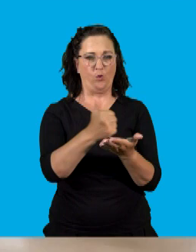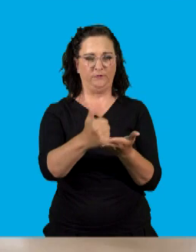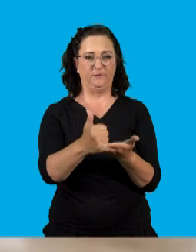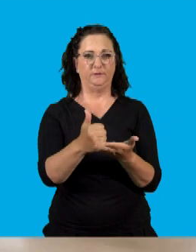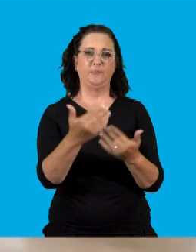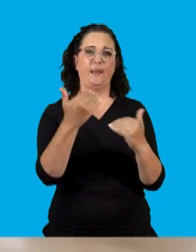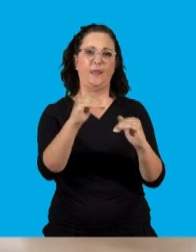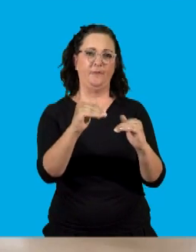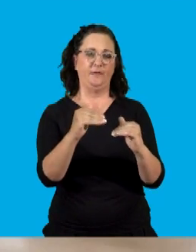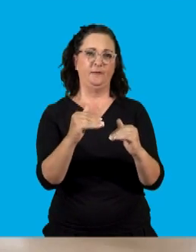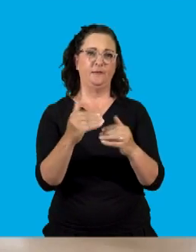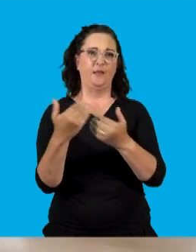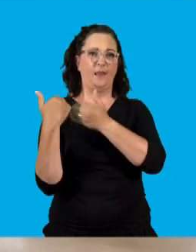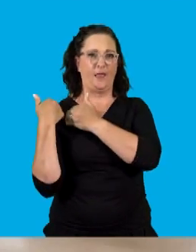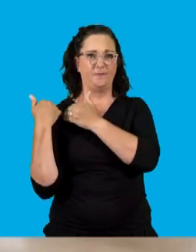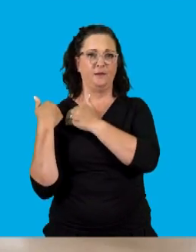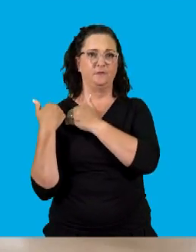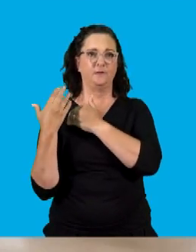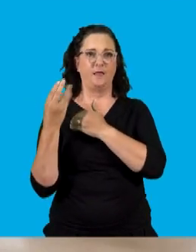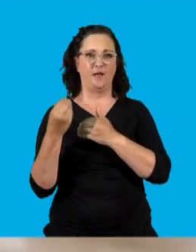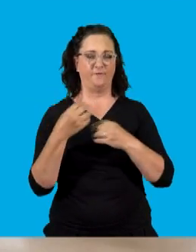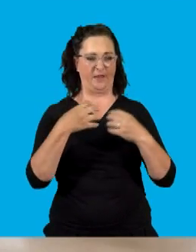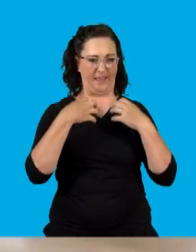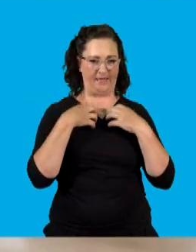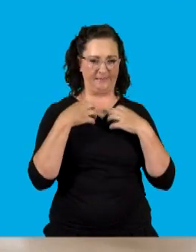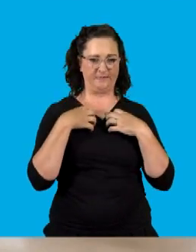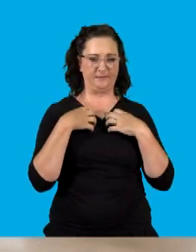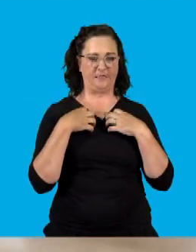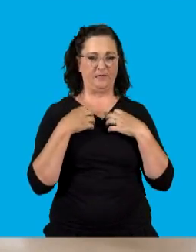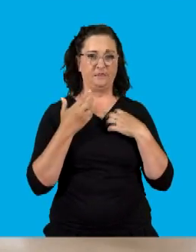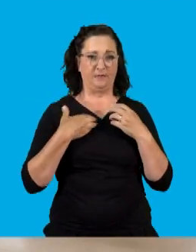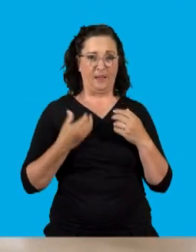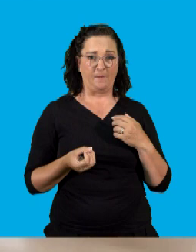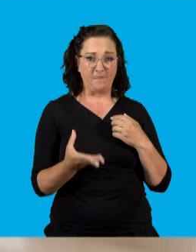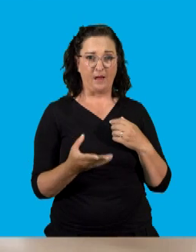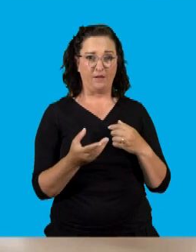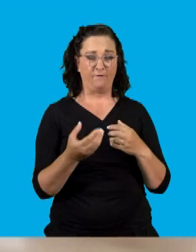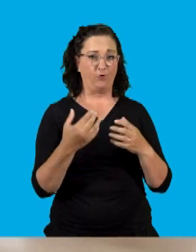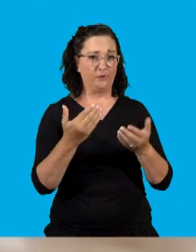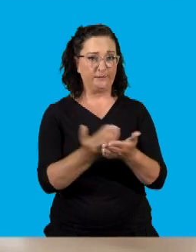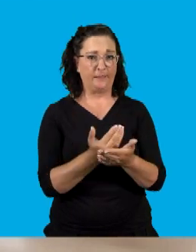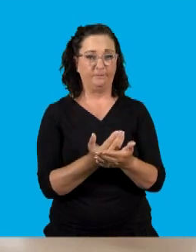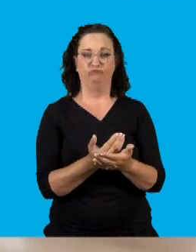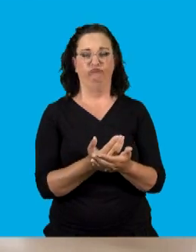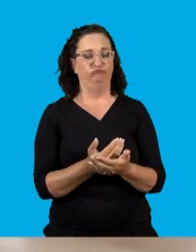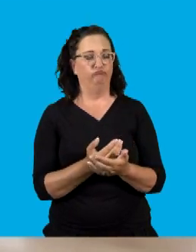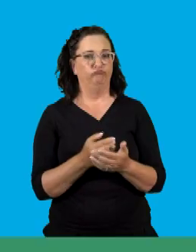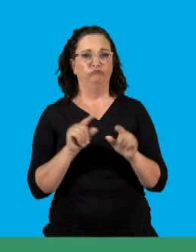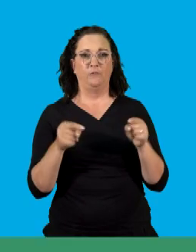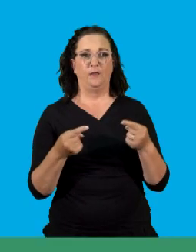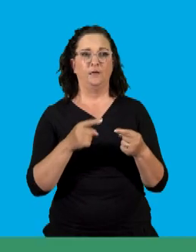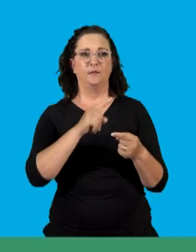it simply means that shareholders' assets cannot be seized to pay for the debts of the company. Hence, we say they